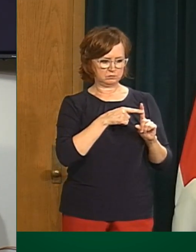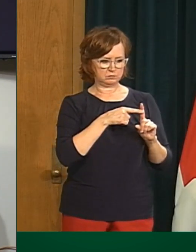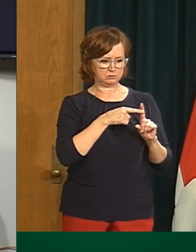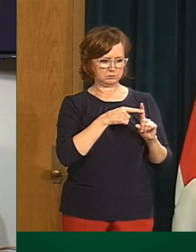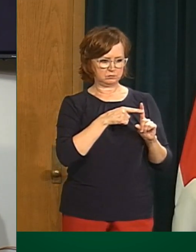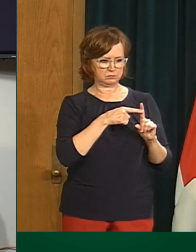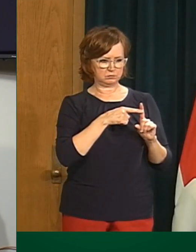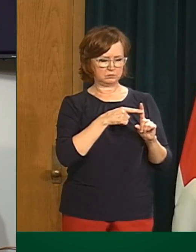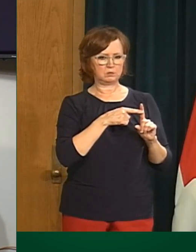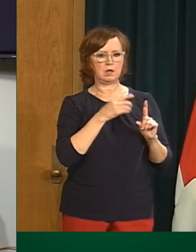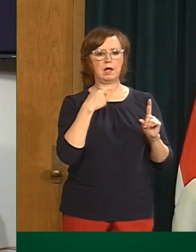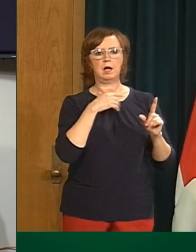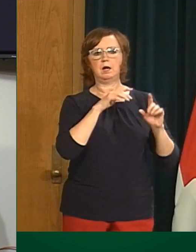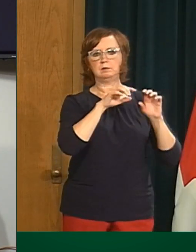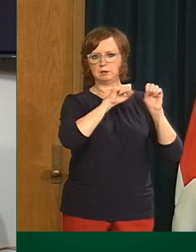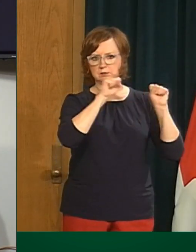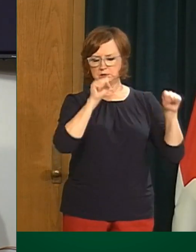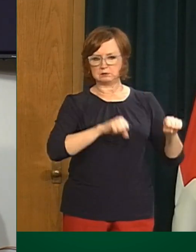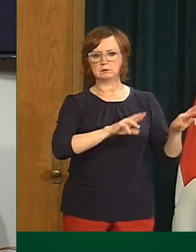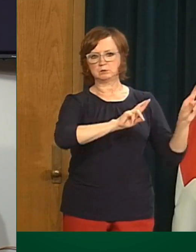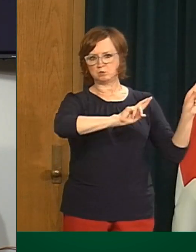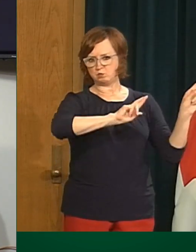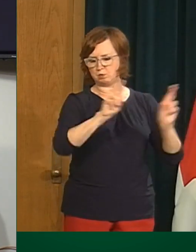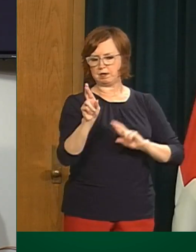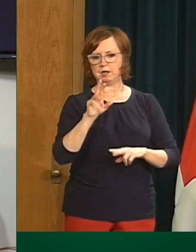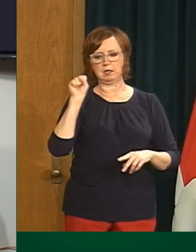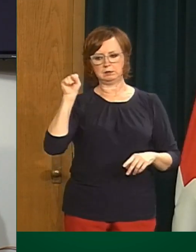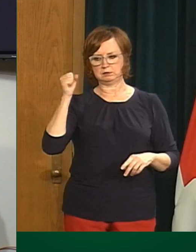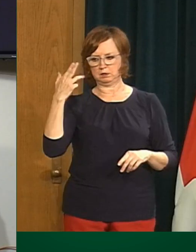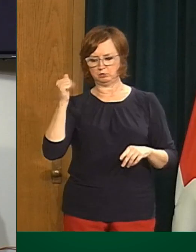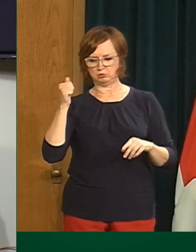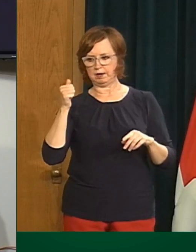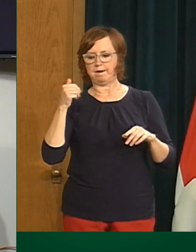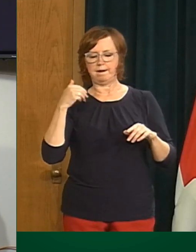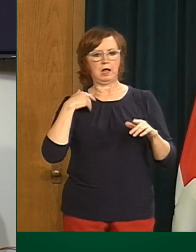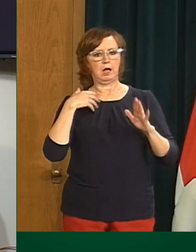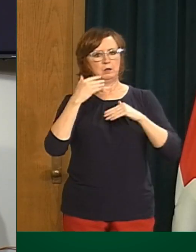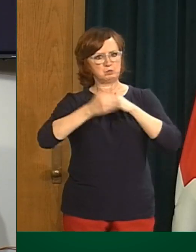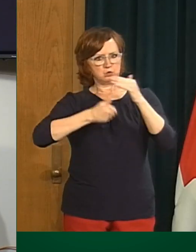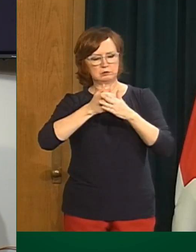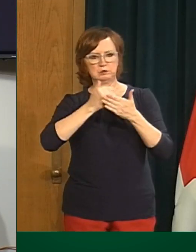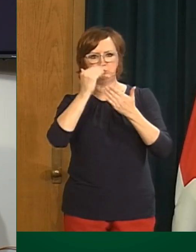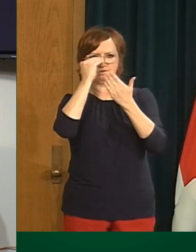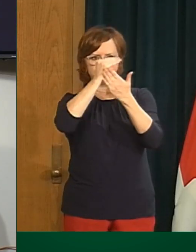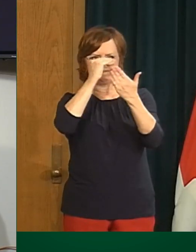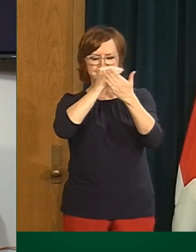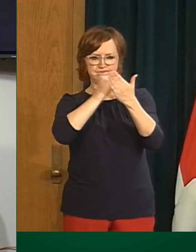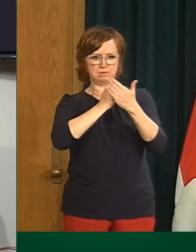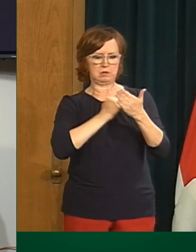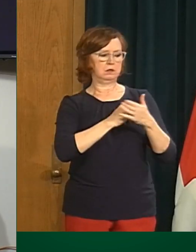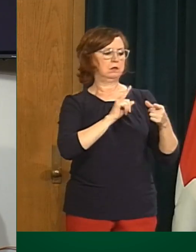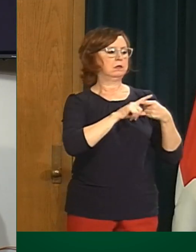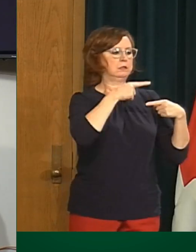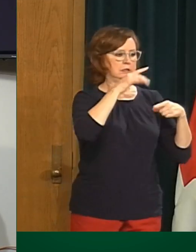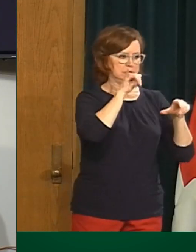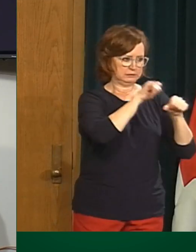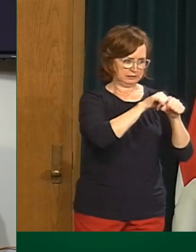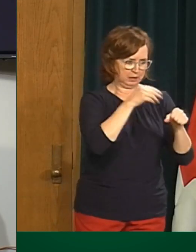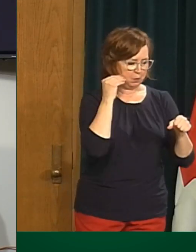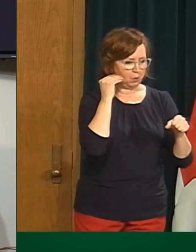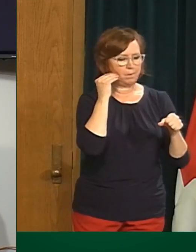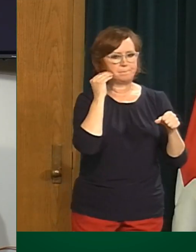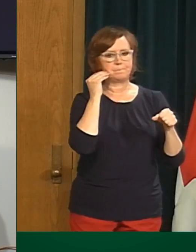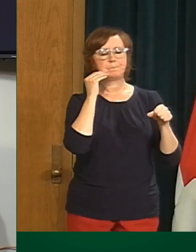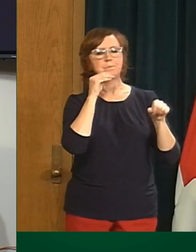a protocol in place for the Saskatchewan Health Authority to immediately home isolate, and then now we